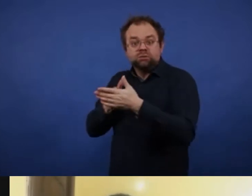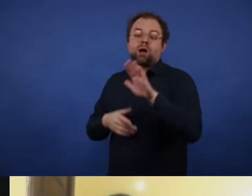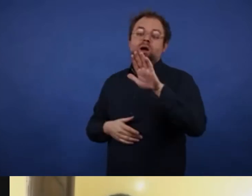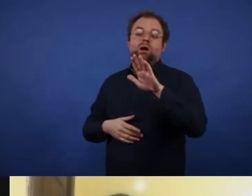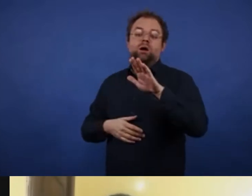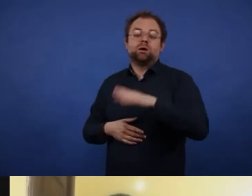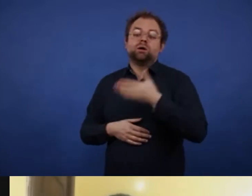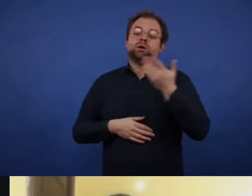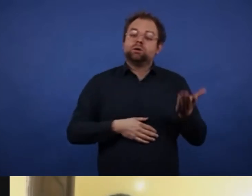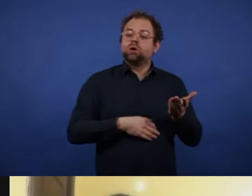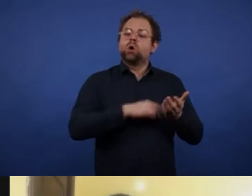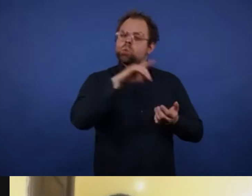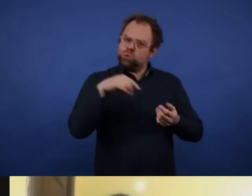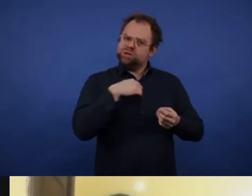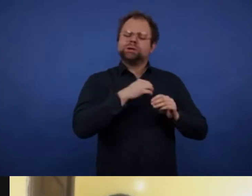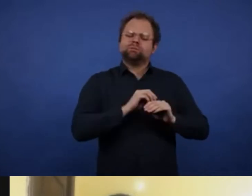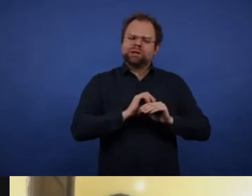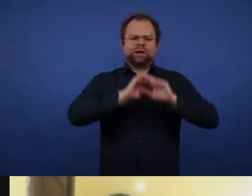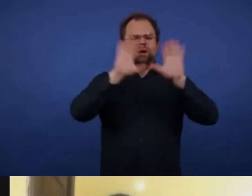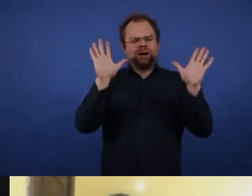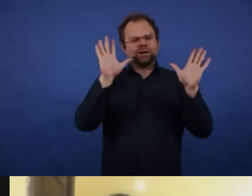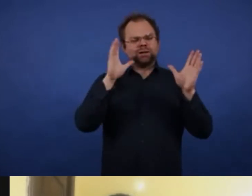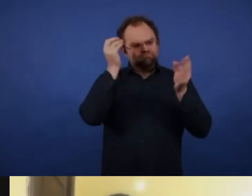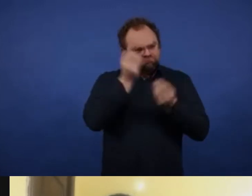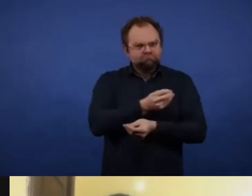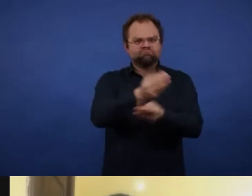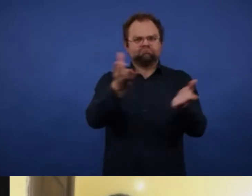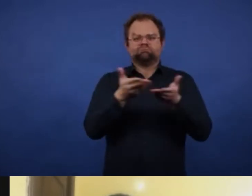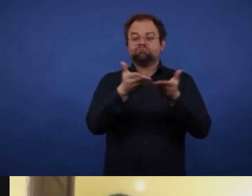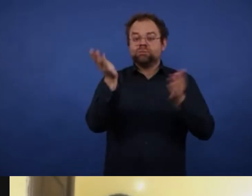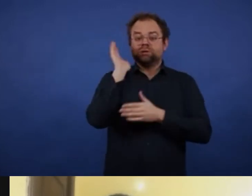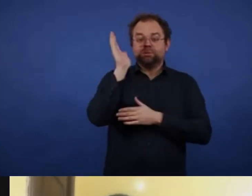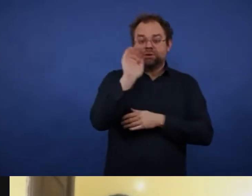have success stories in confronting these challenges.